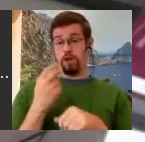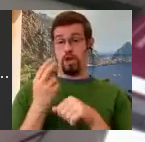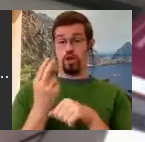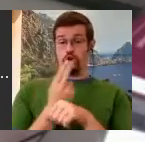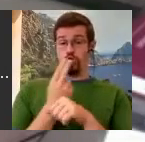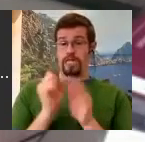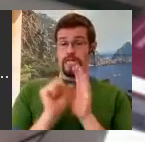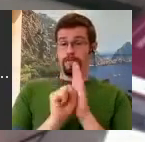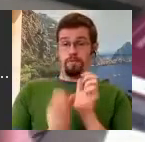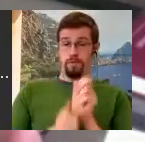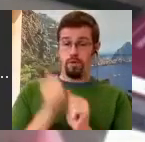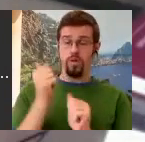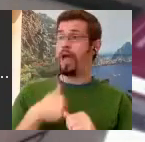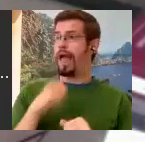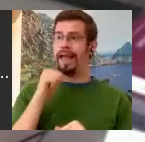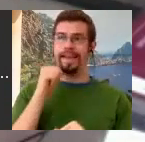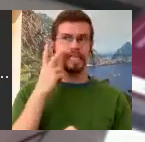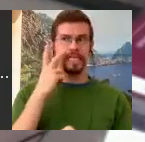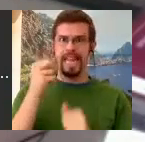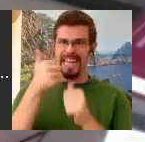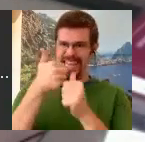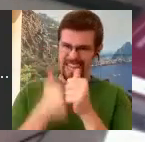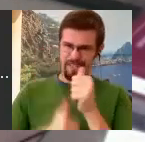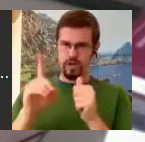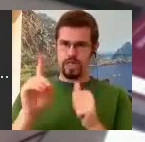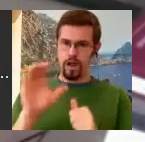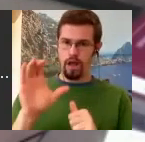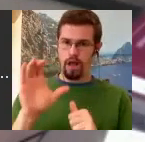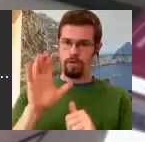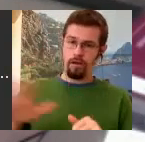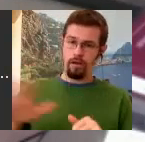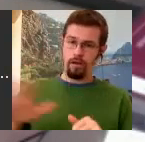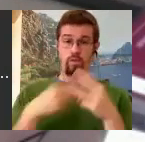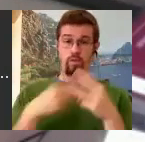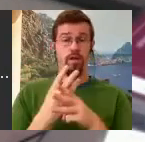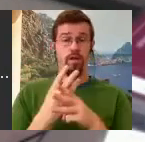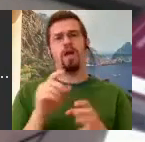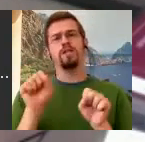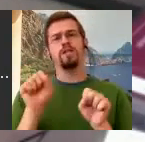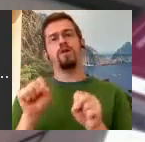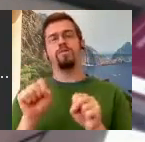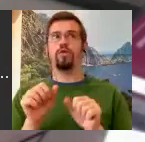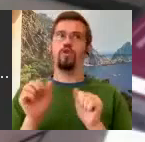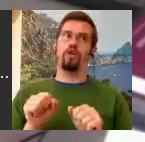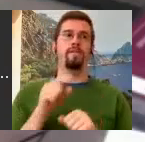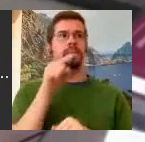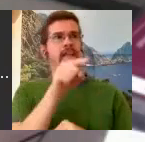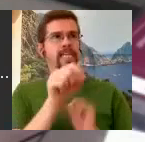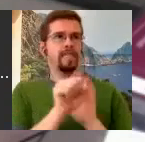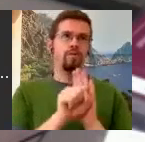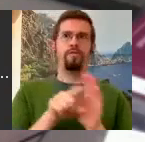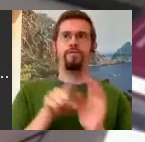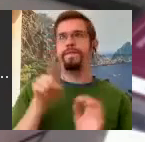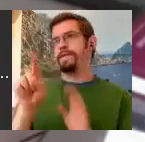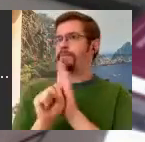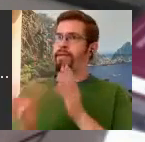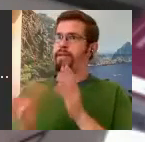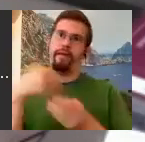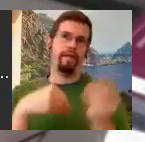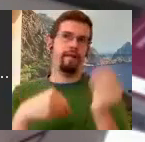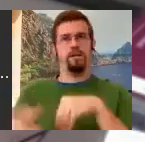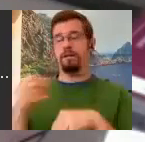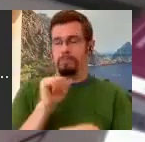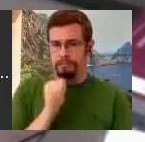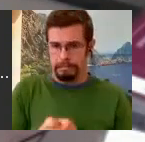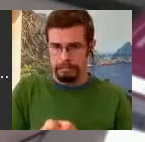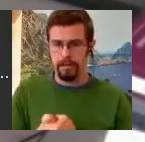see every document in the world, and it's possible that we could have chosen this or that, and we didn't. And as Steve